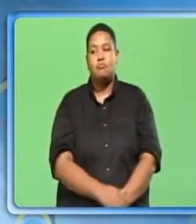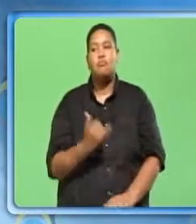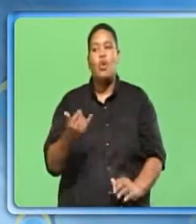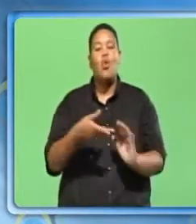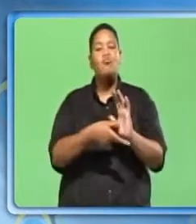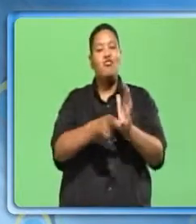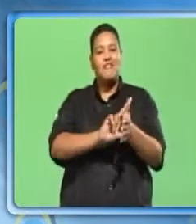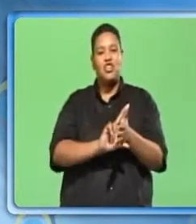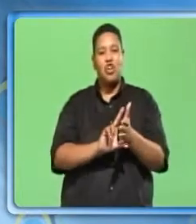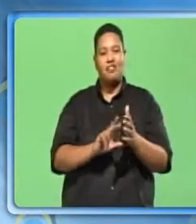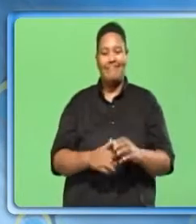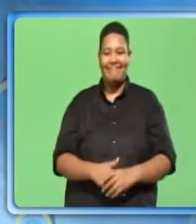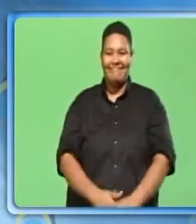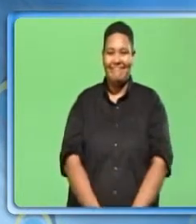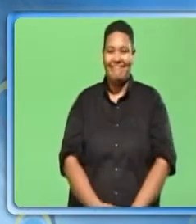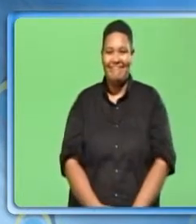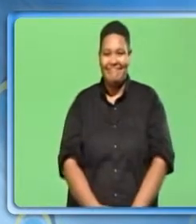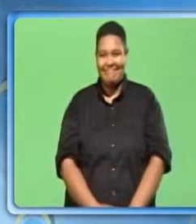Revision.